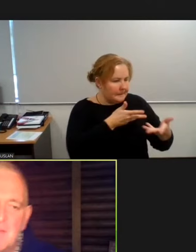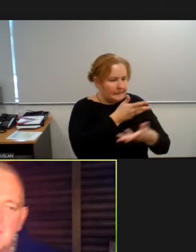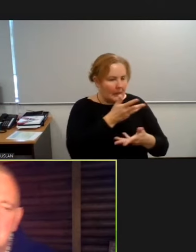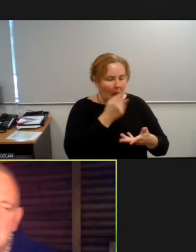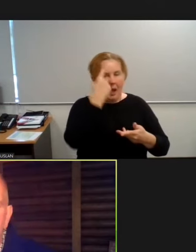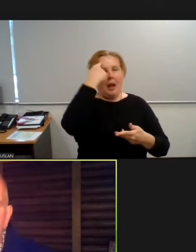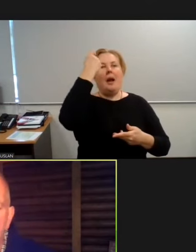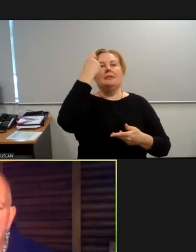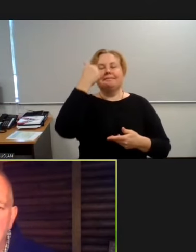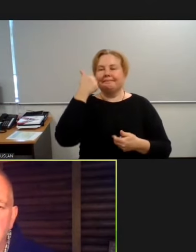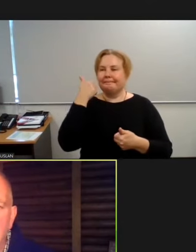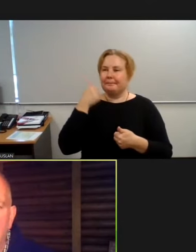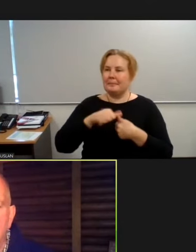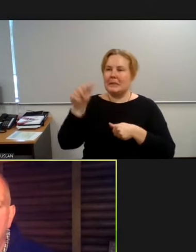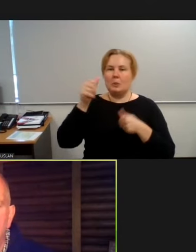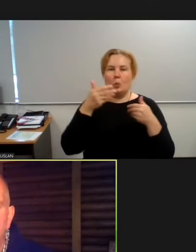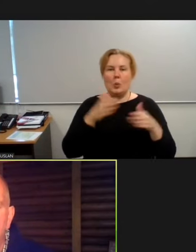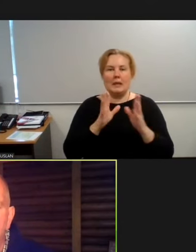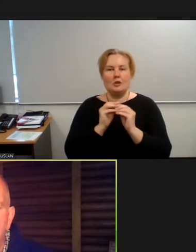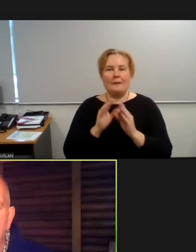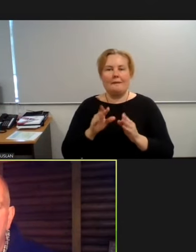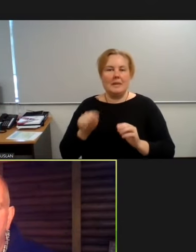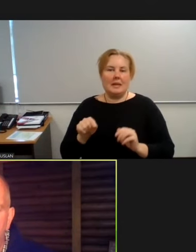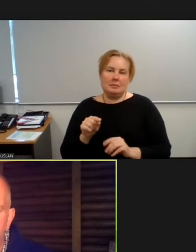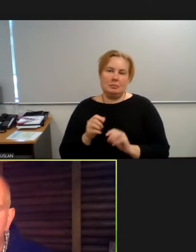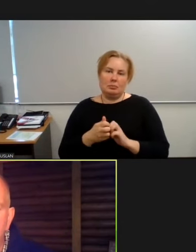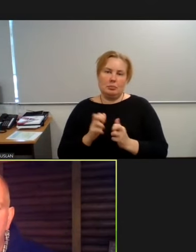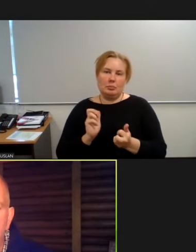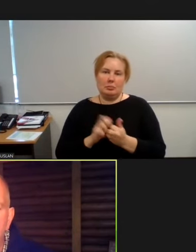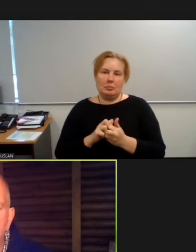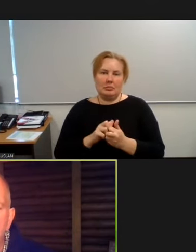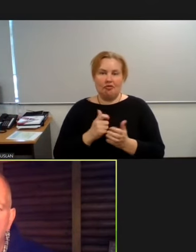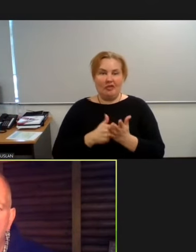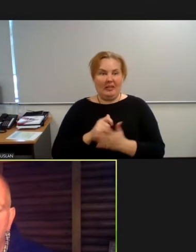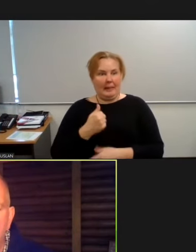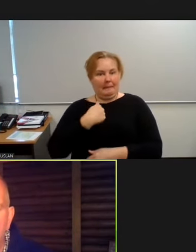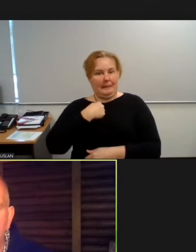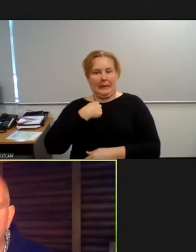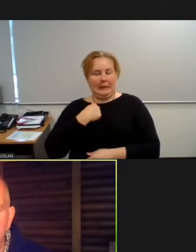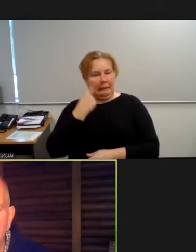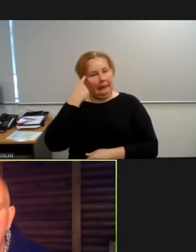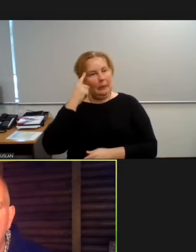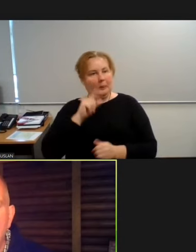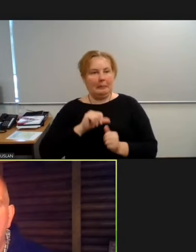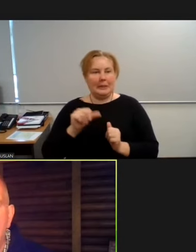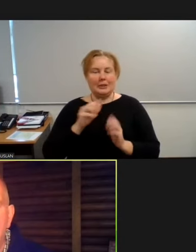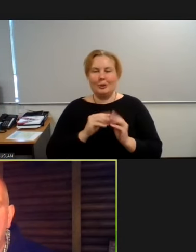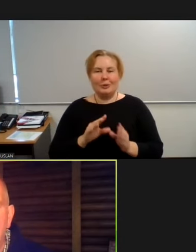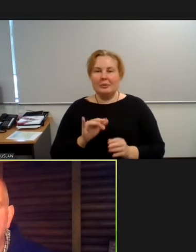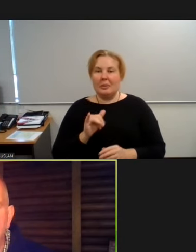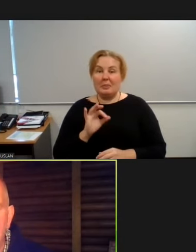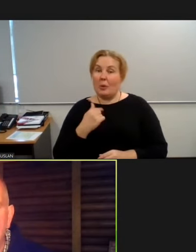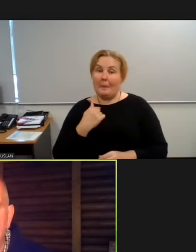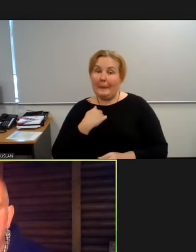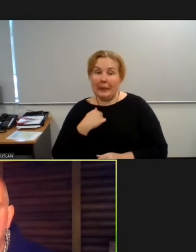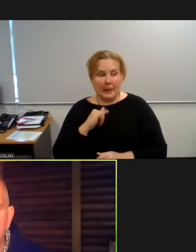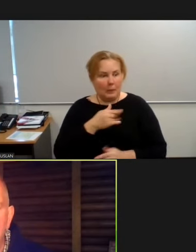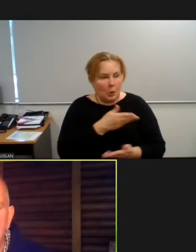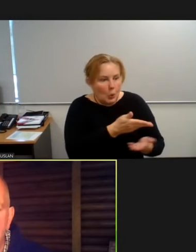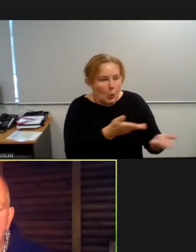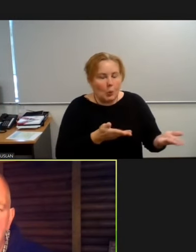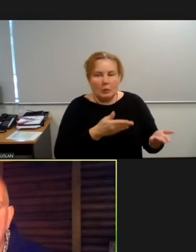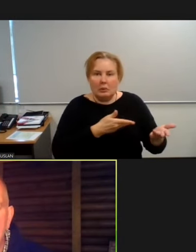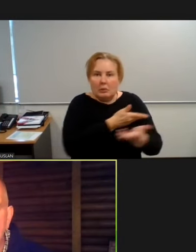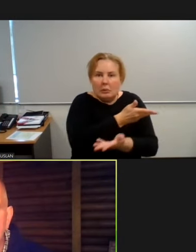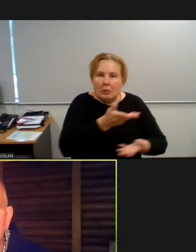solution rather than me. So I don't know if that's helpful, Emma, but I think just work through your normal management